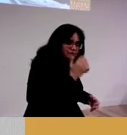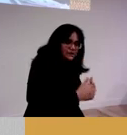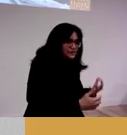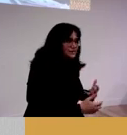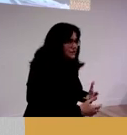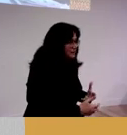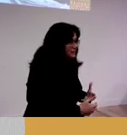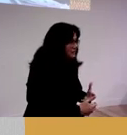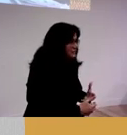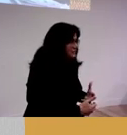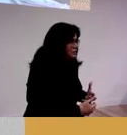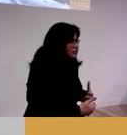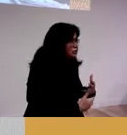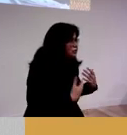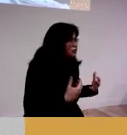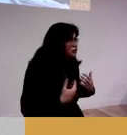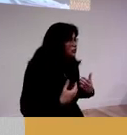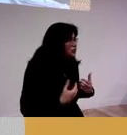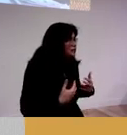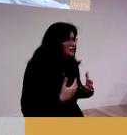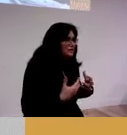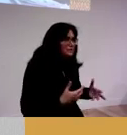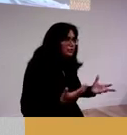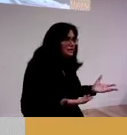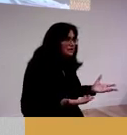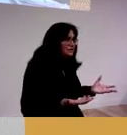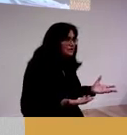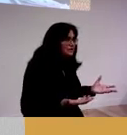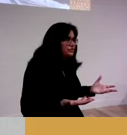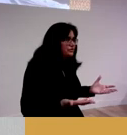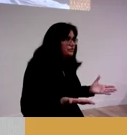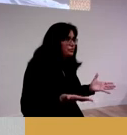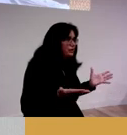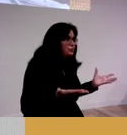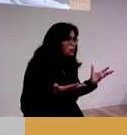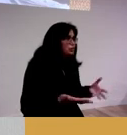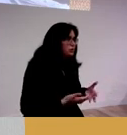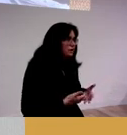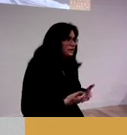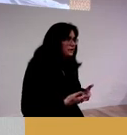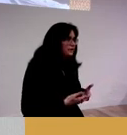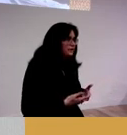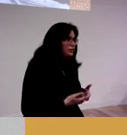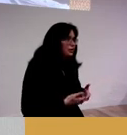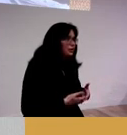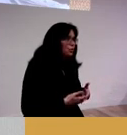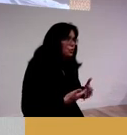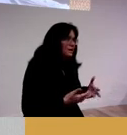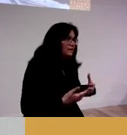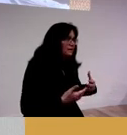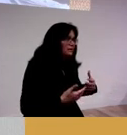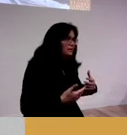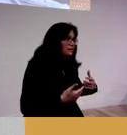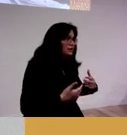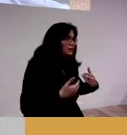husband does the same. So I've seen in practice what it looks like